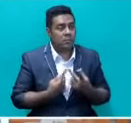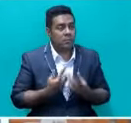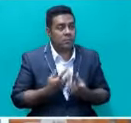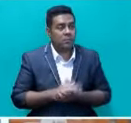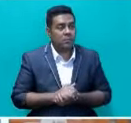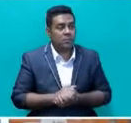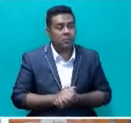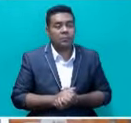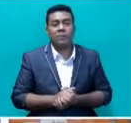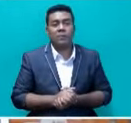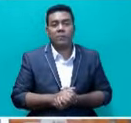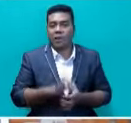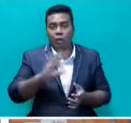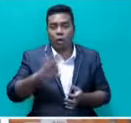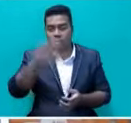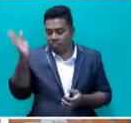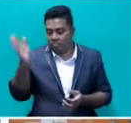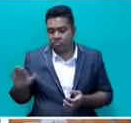Thank you.